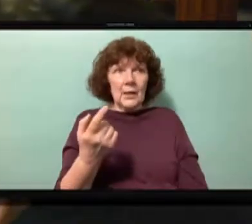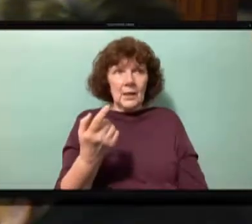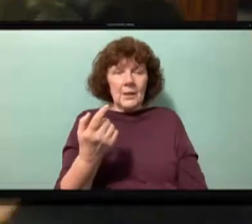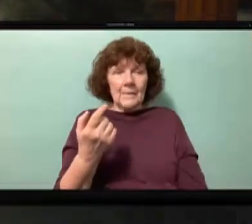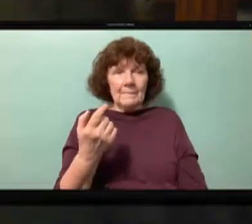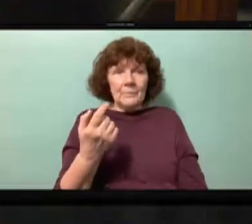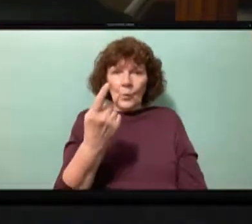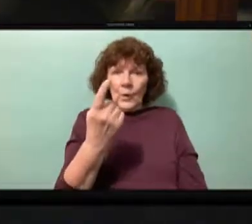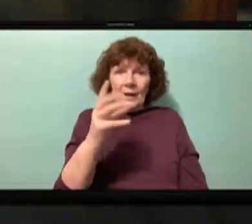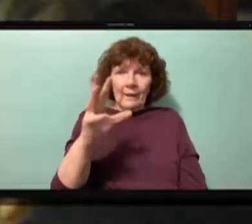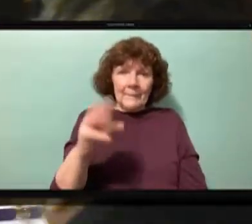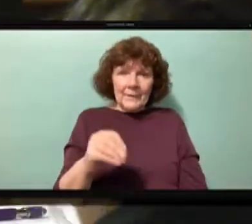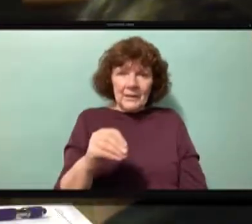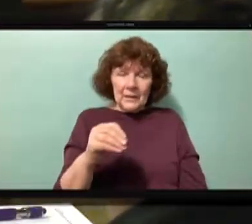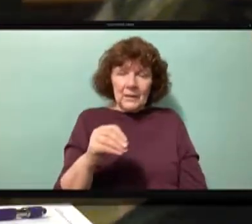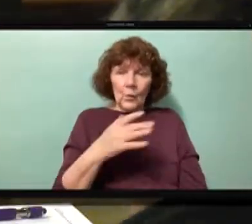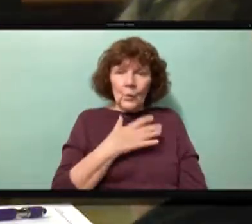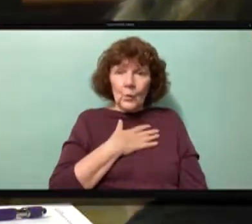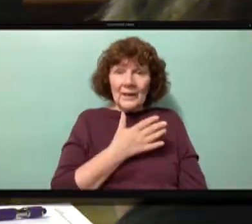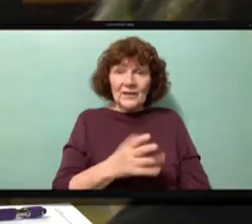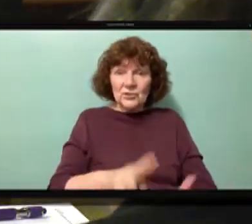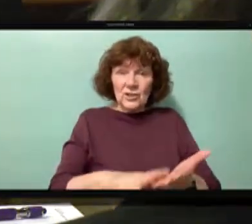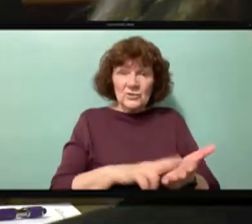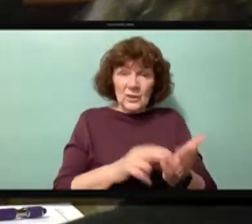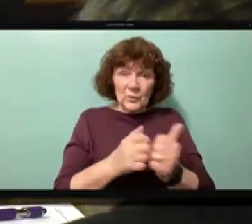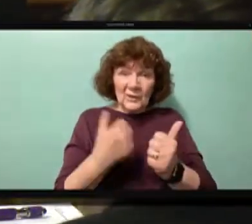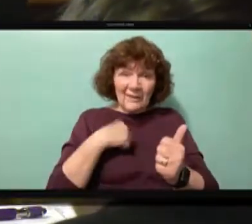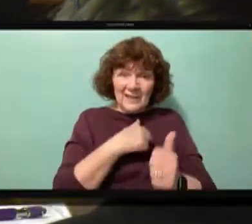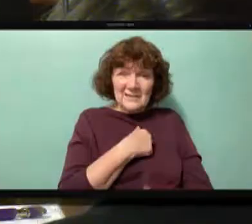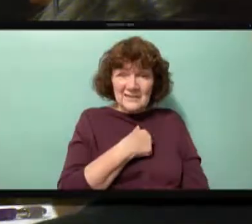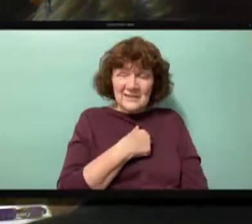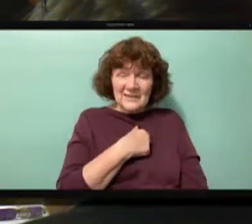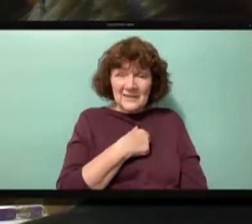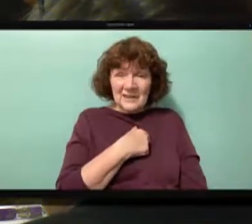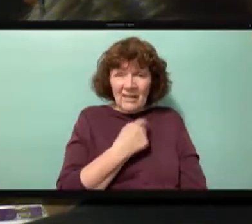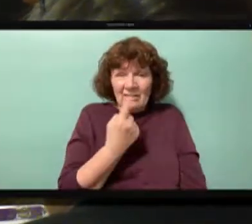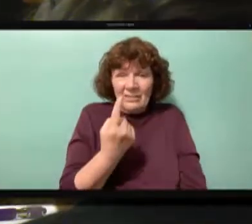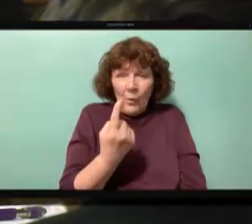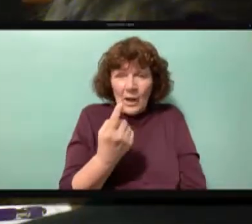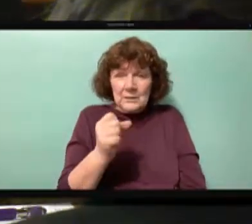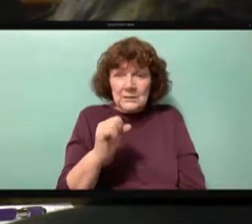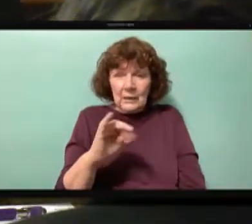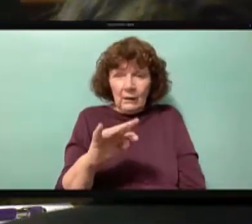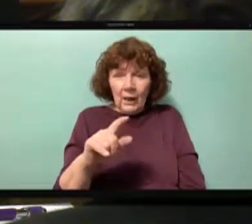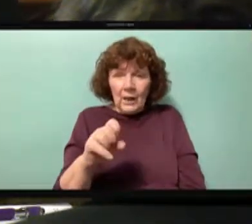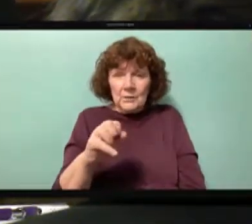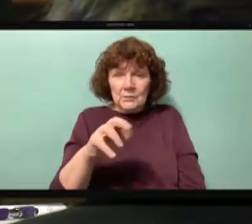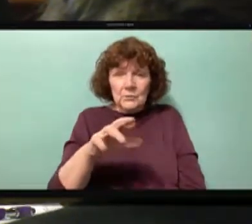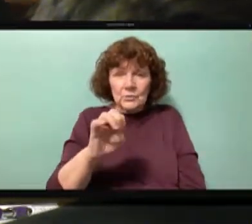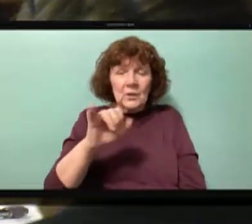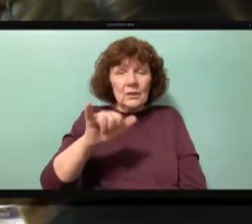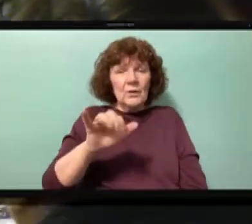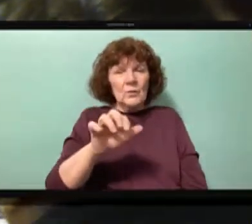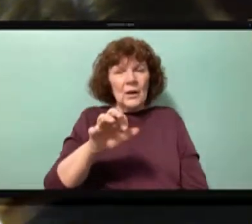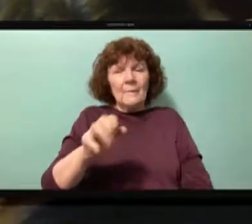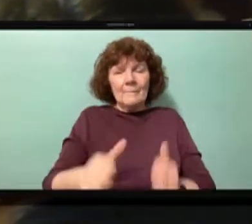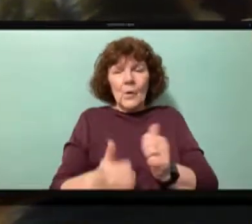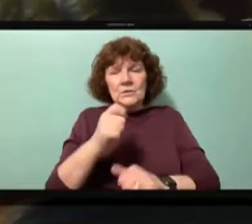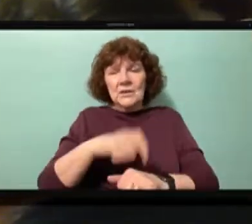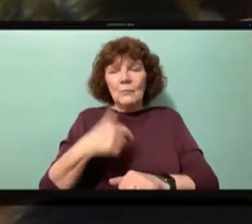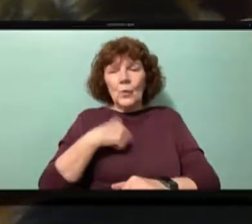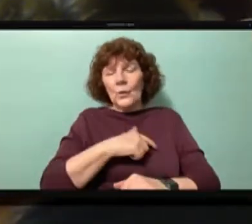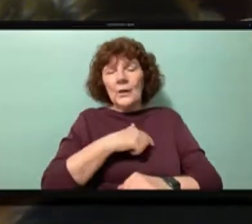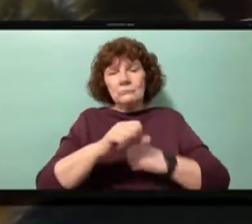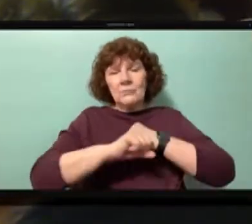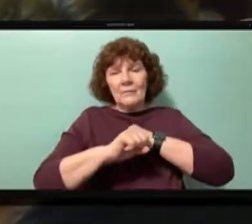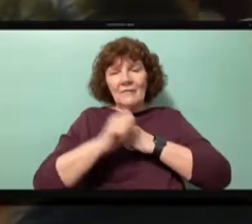one company that's even willing to contract with us, right? That's very, very rare, because normally we put it out, and if we only get one bid, you